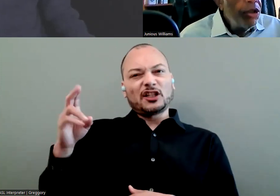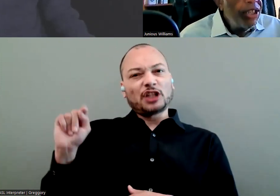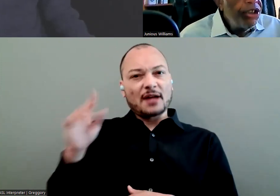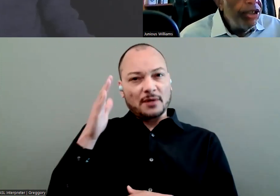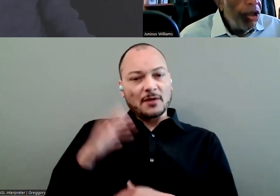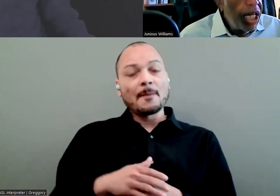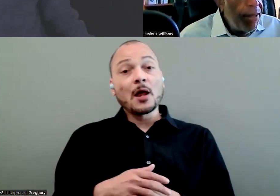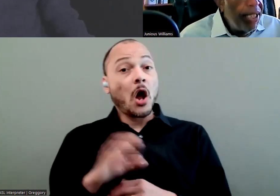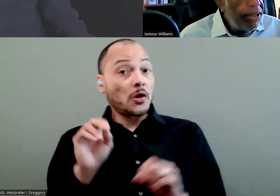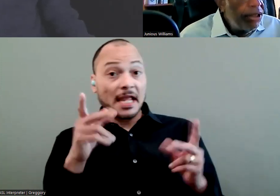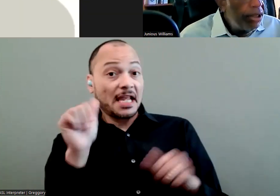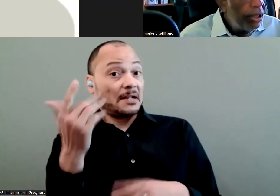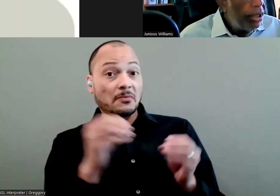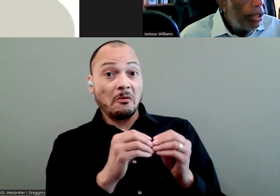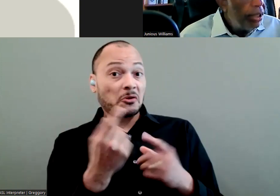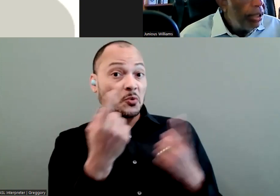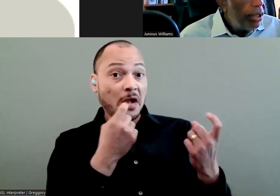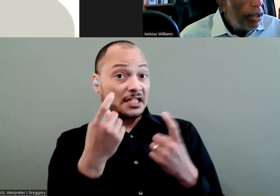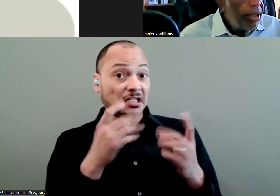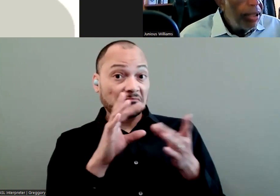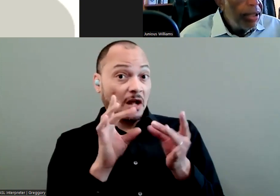other questions or comments?